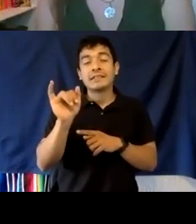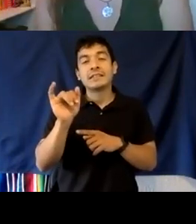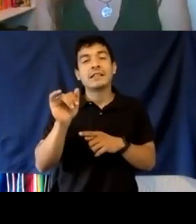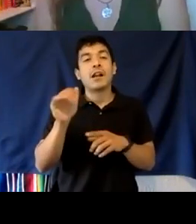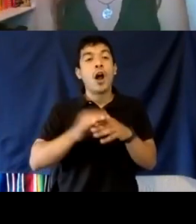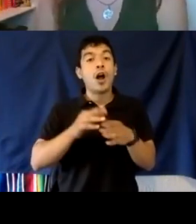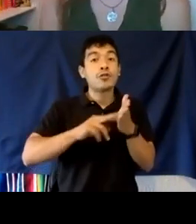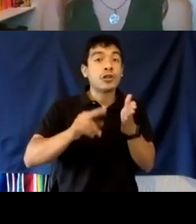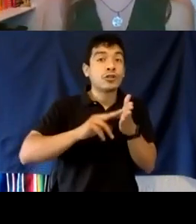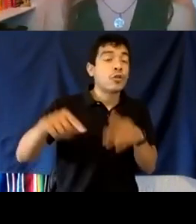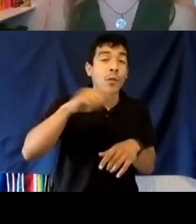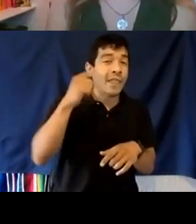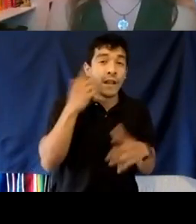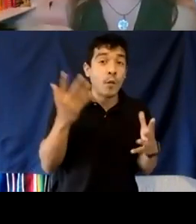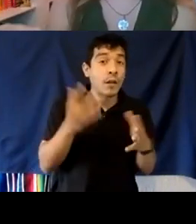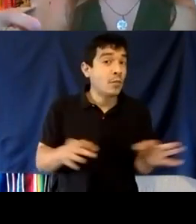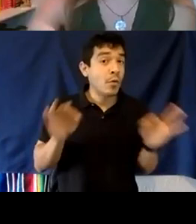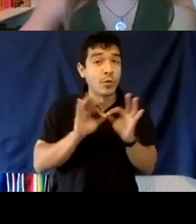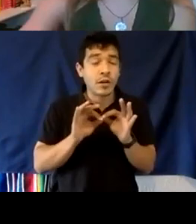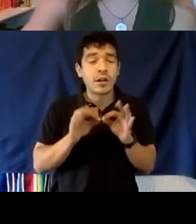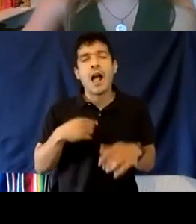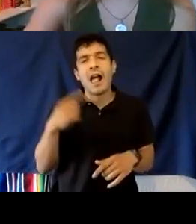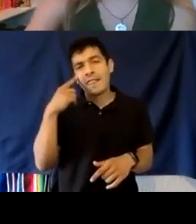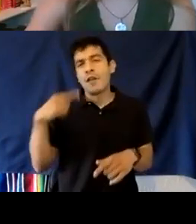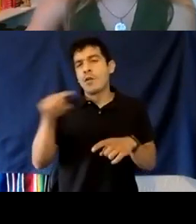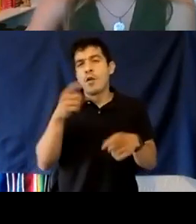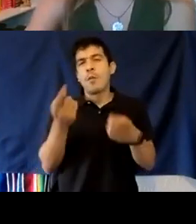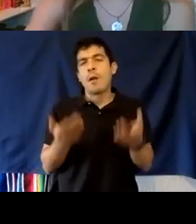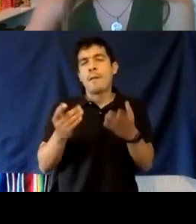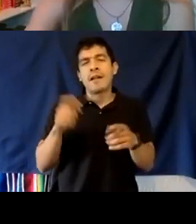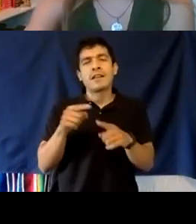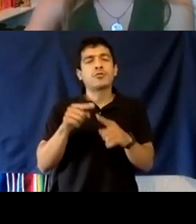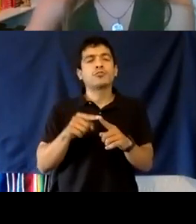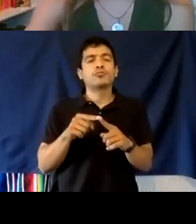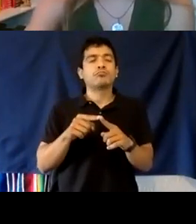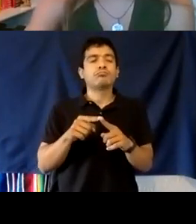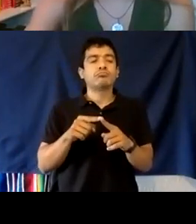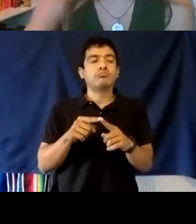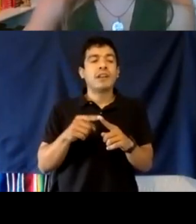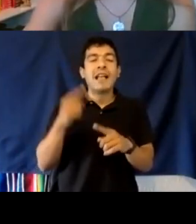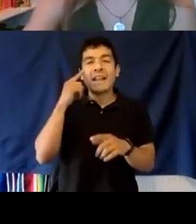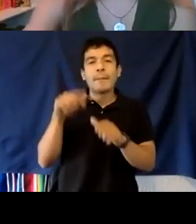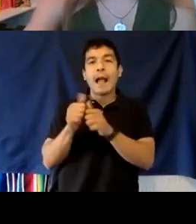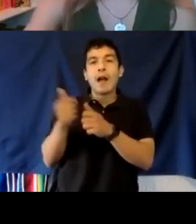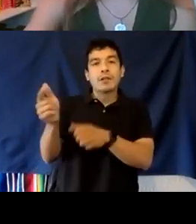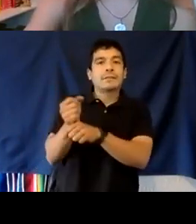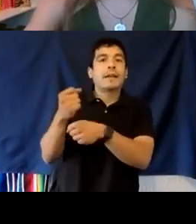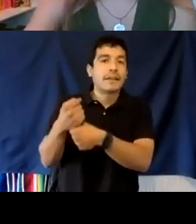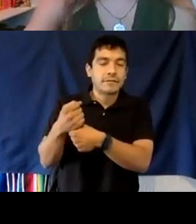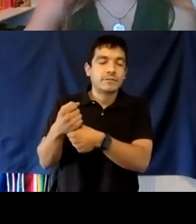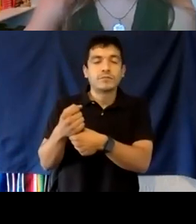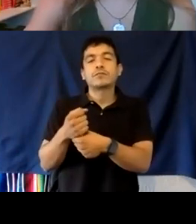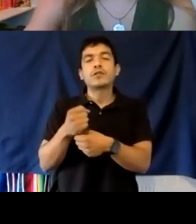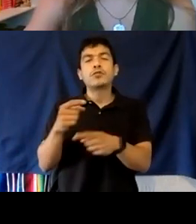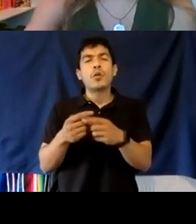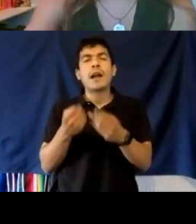important, then I think that we probably need to think about what we know about how it's baked, right? And so just to give you all